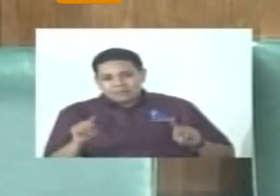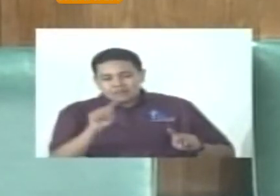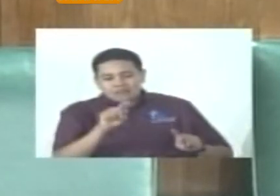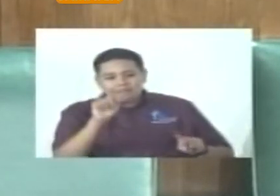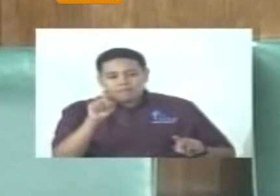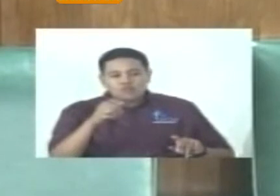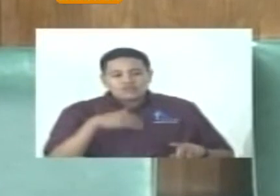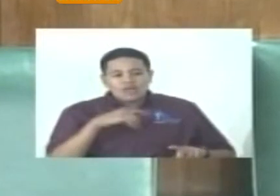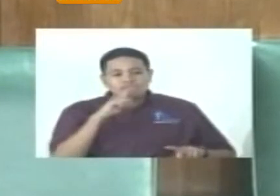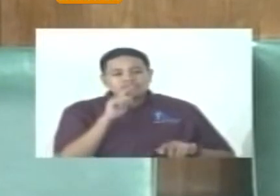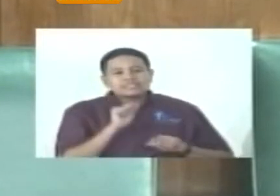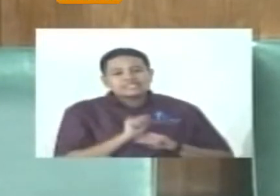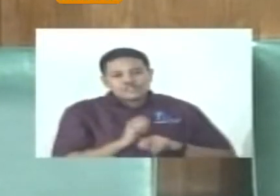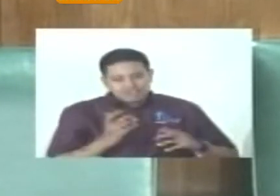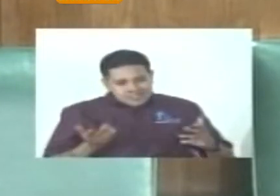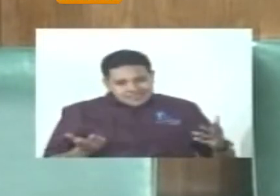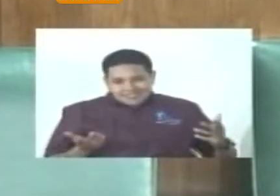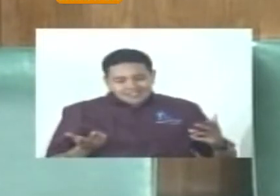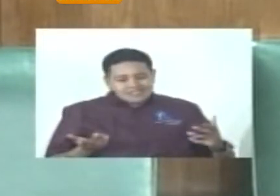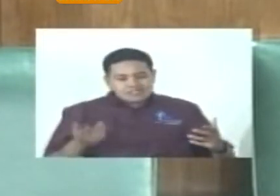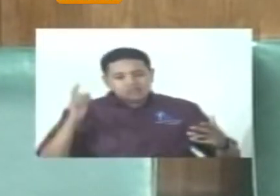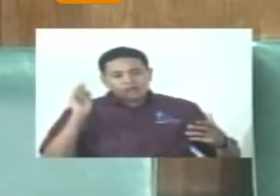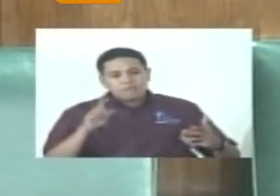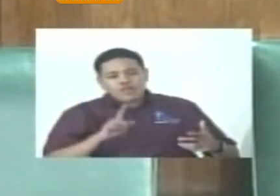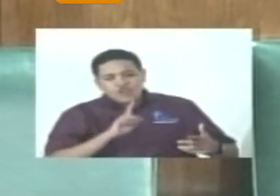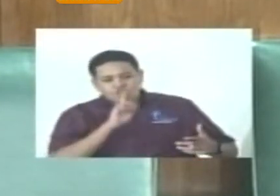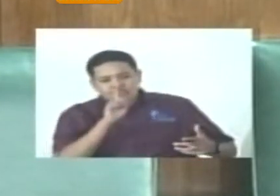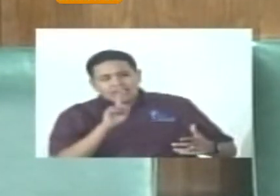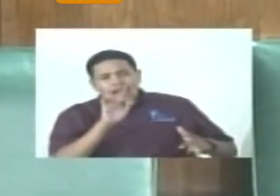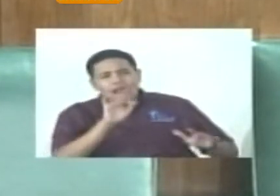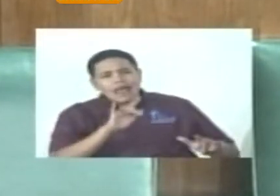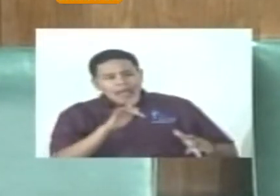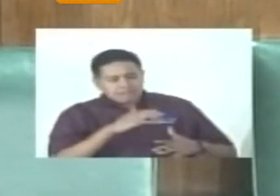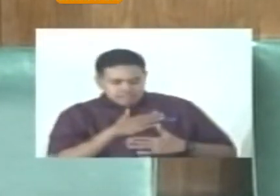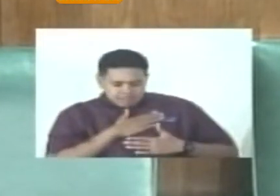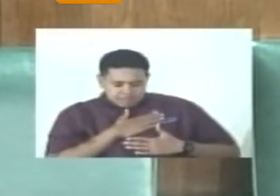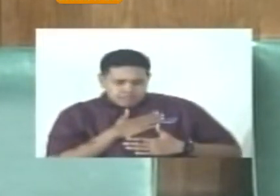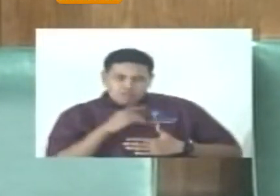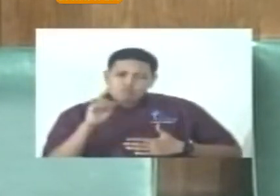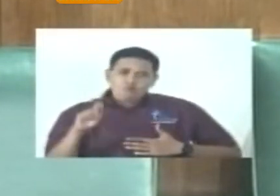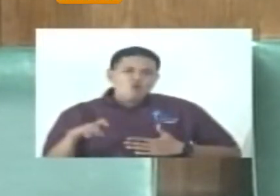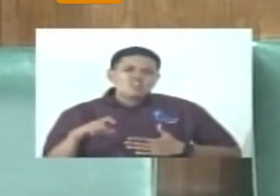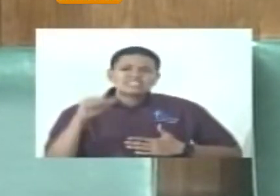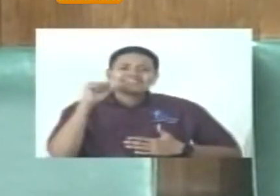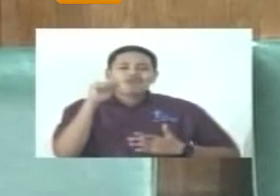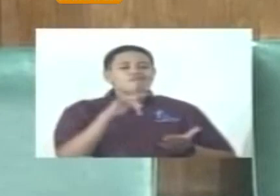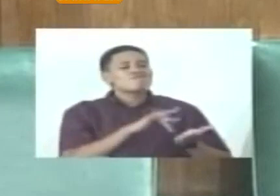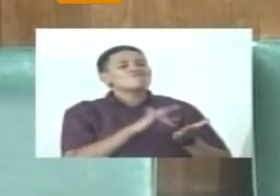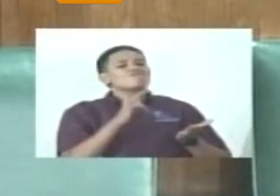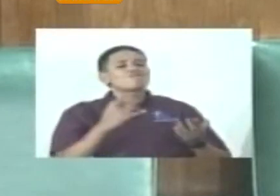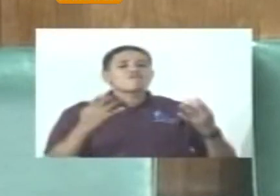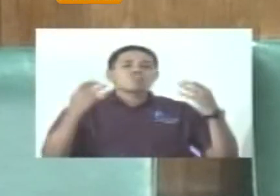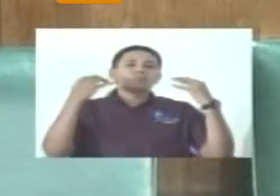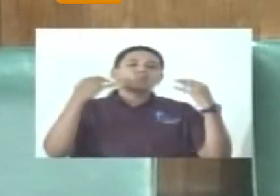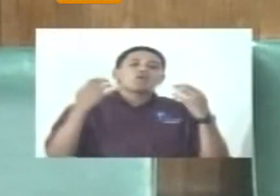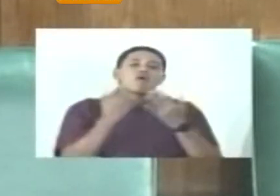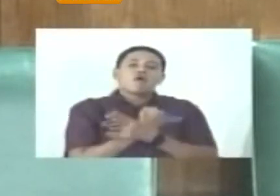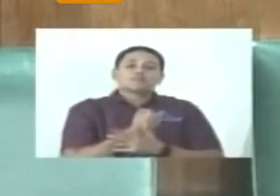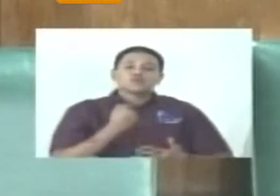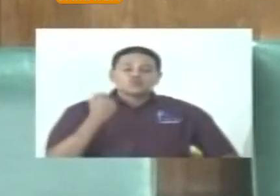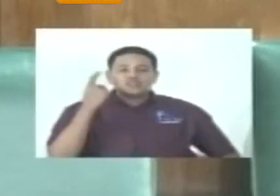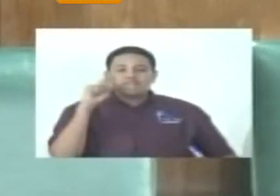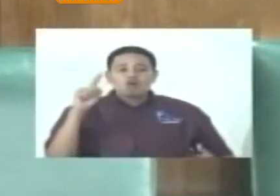be sincerity. There must be real empathy. It must not be used as an opportunity